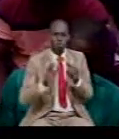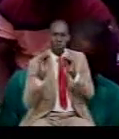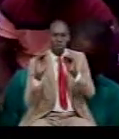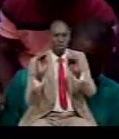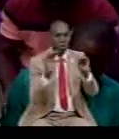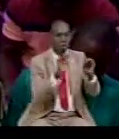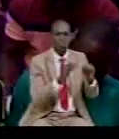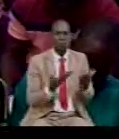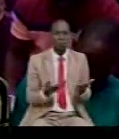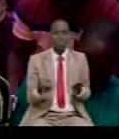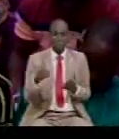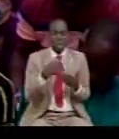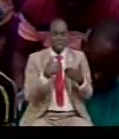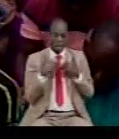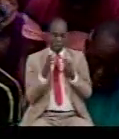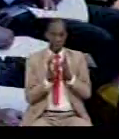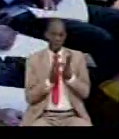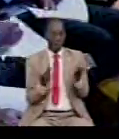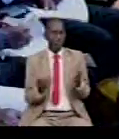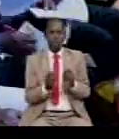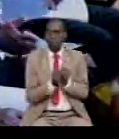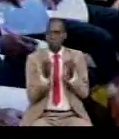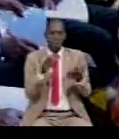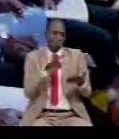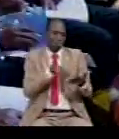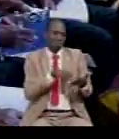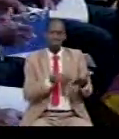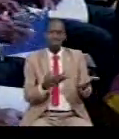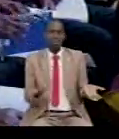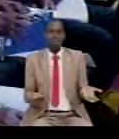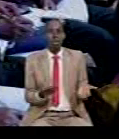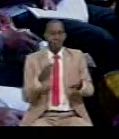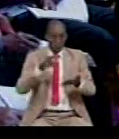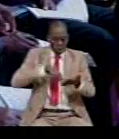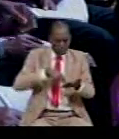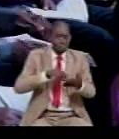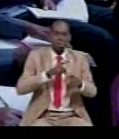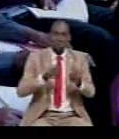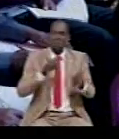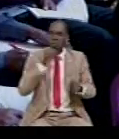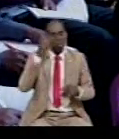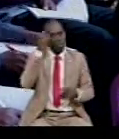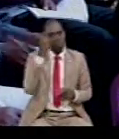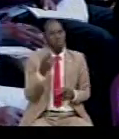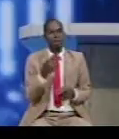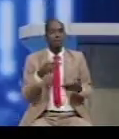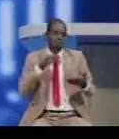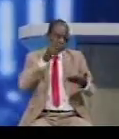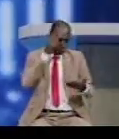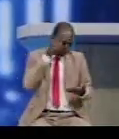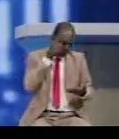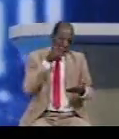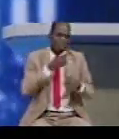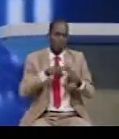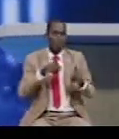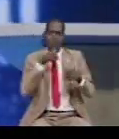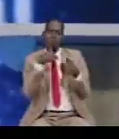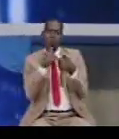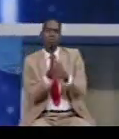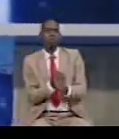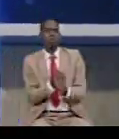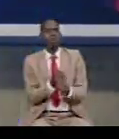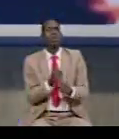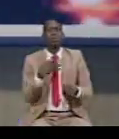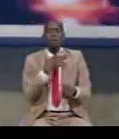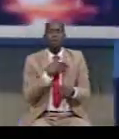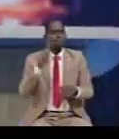had the Bible, they will not read. They read, they will not understand. They understood, but they will not follow. They will not